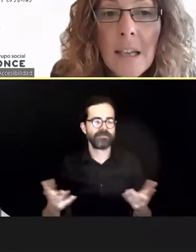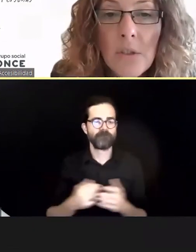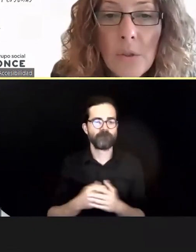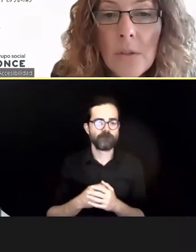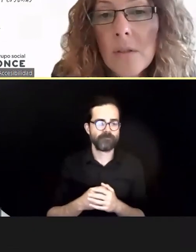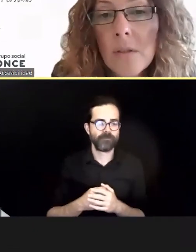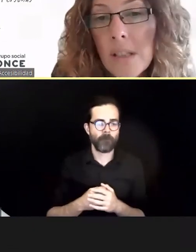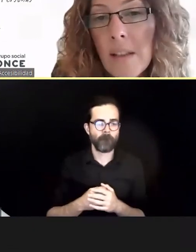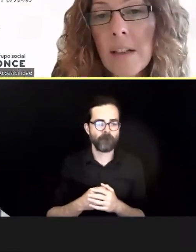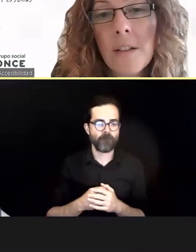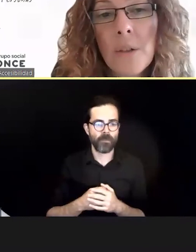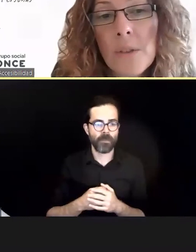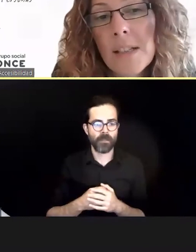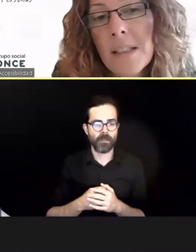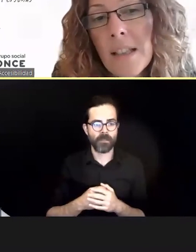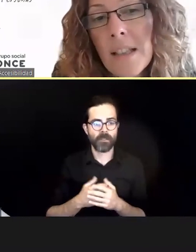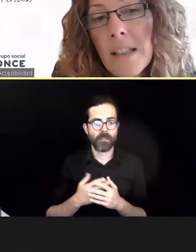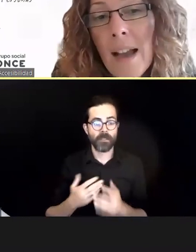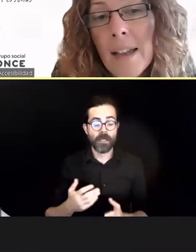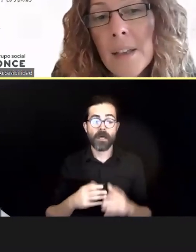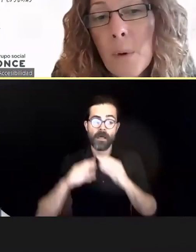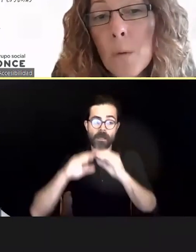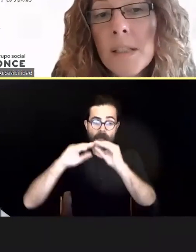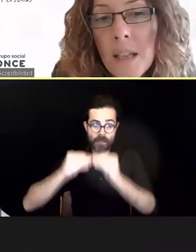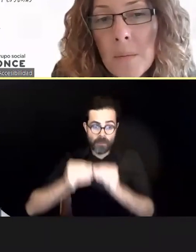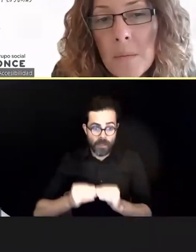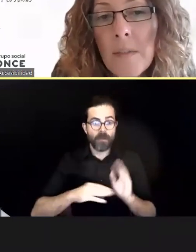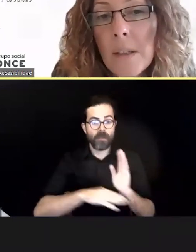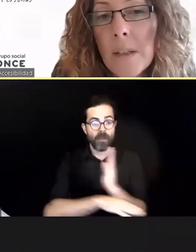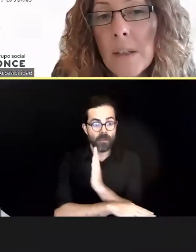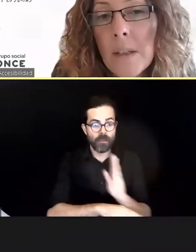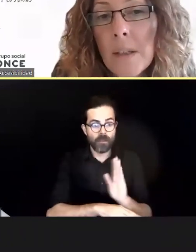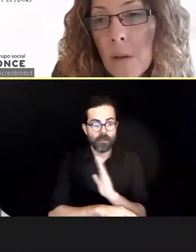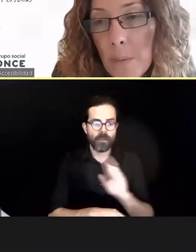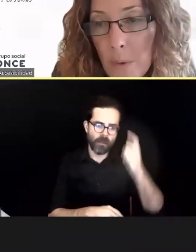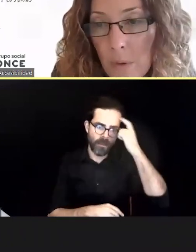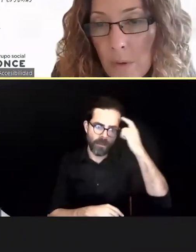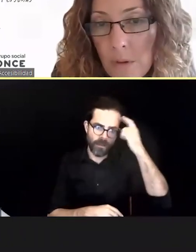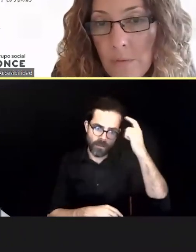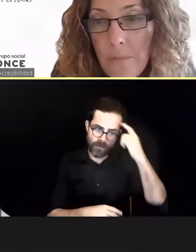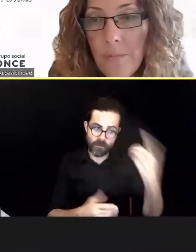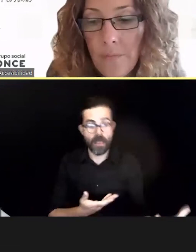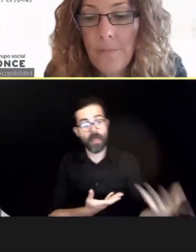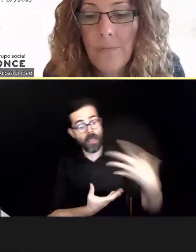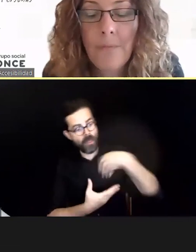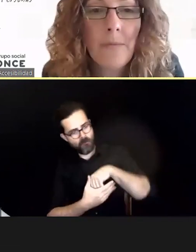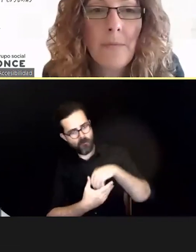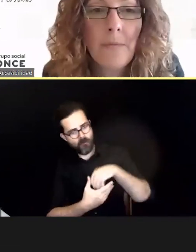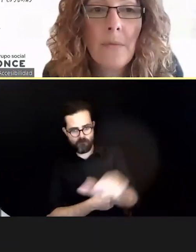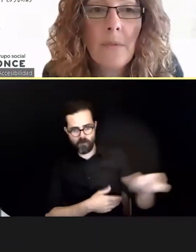developers should consider users' needs by involving them in the creation of the products.